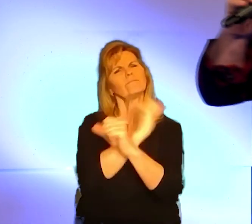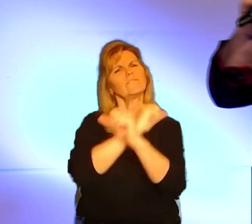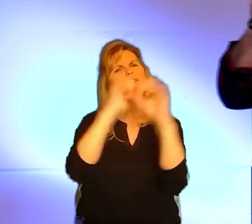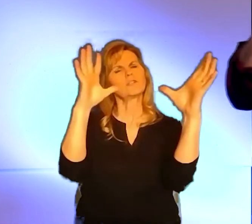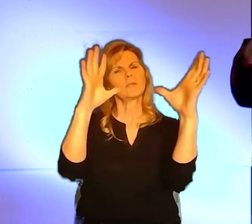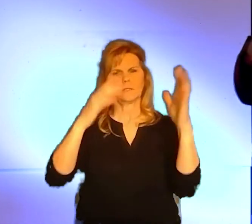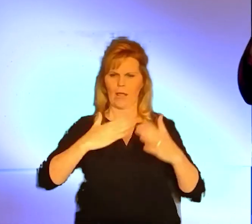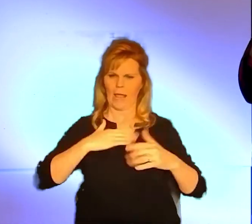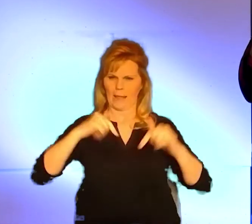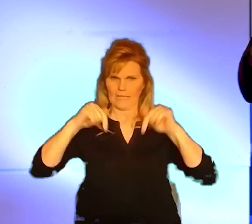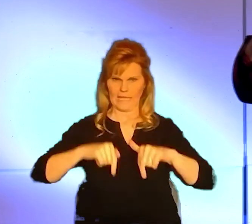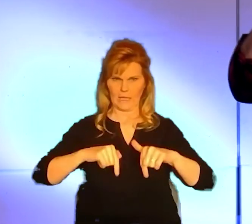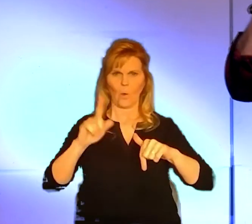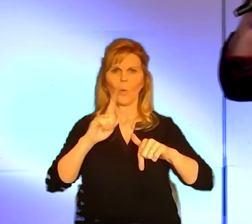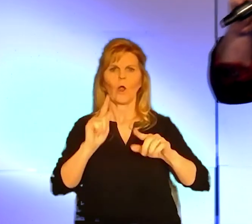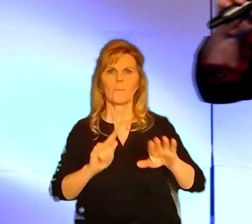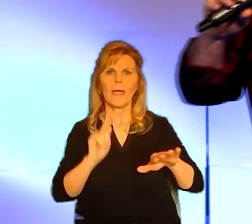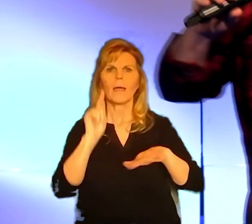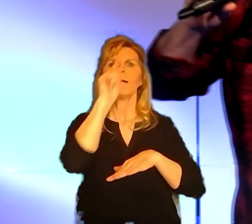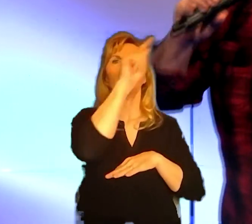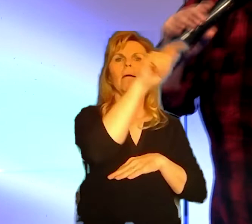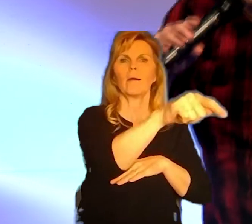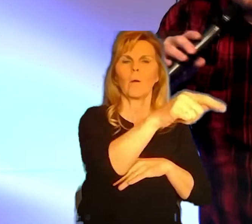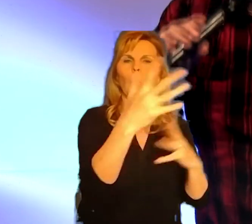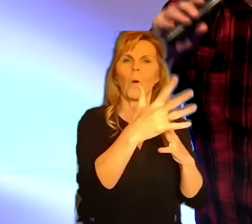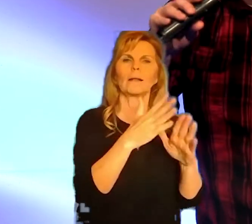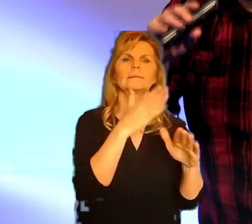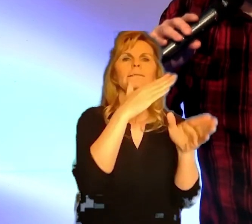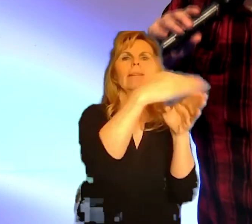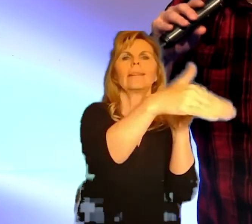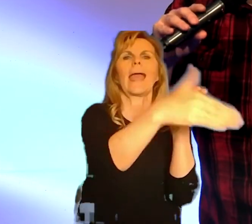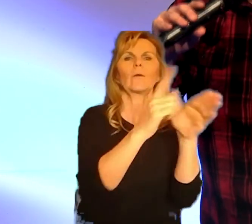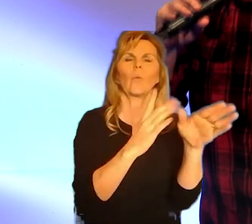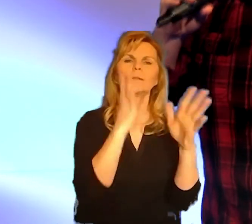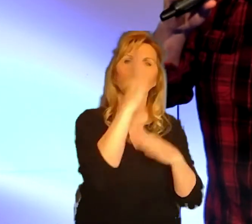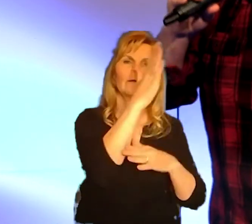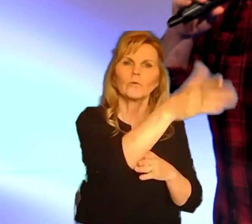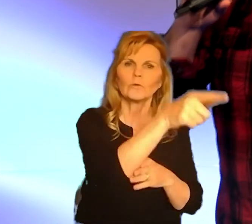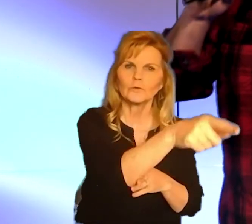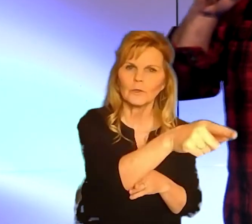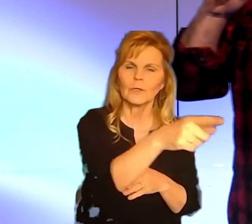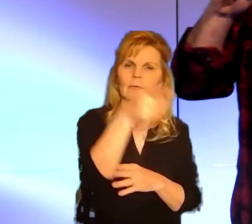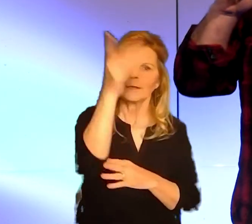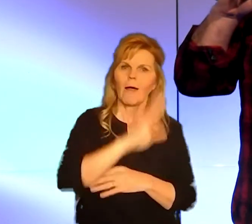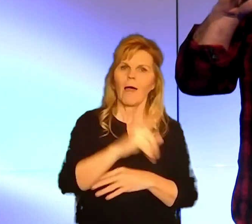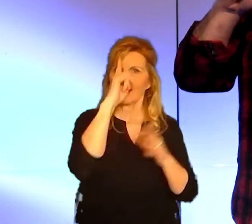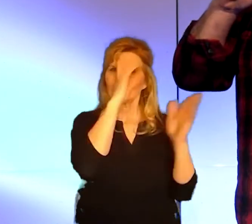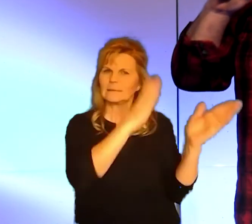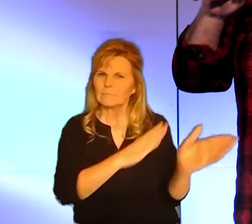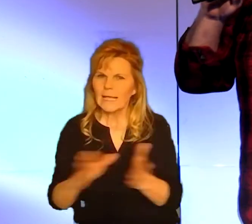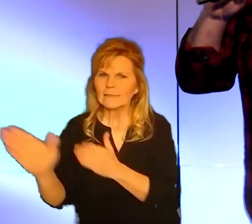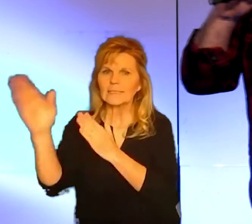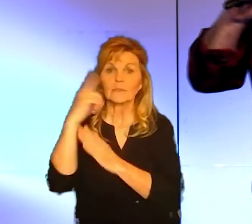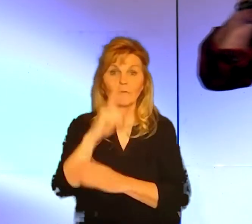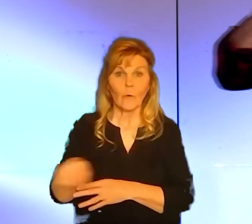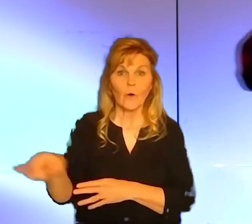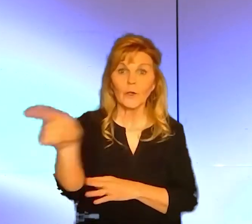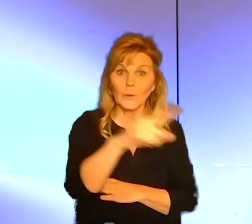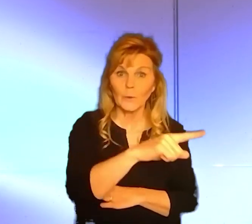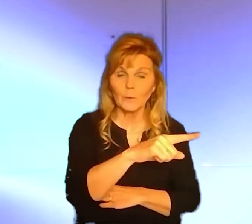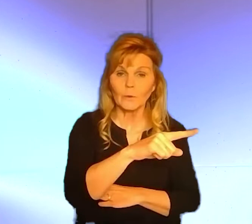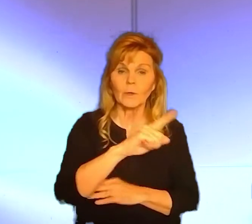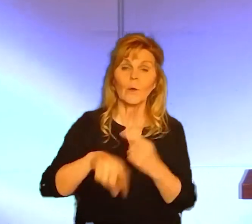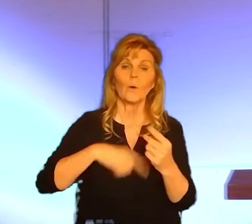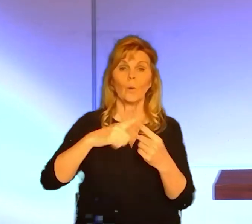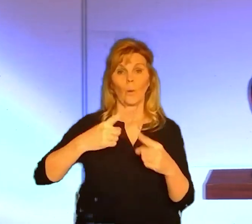your life. God has a vision and a destination for you in mind. And sometimes when you are